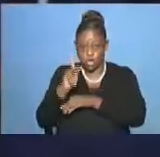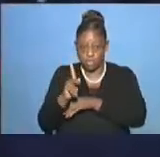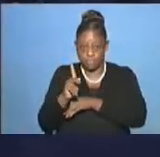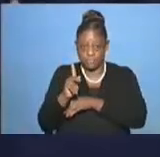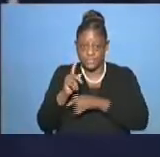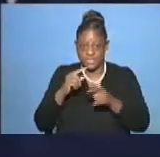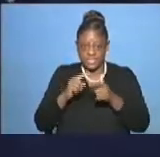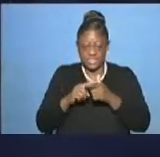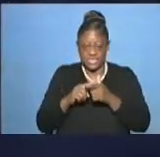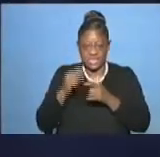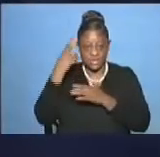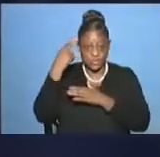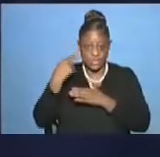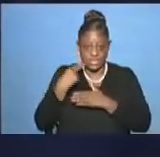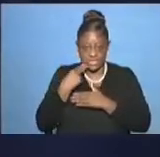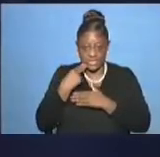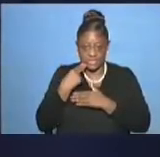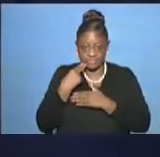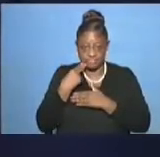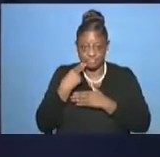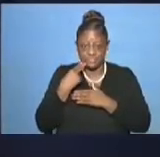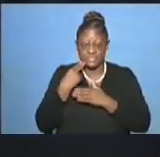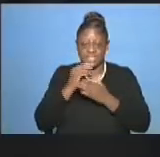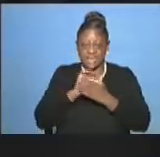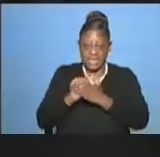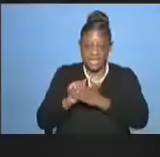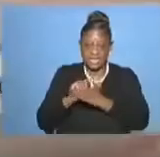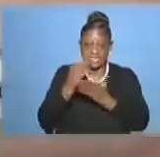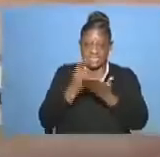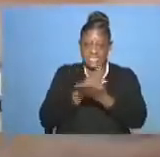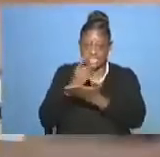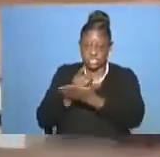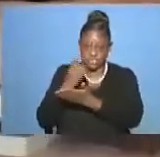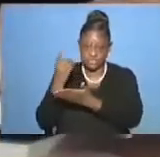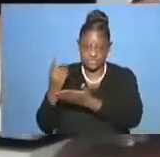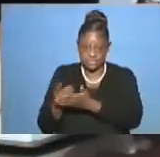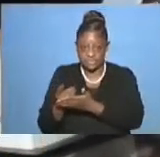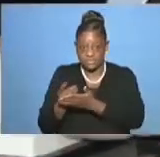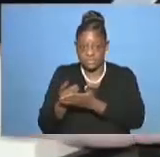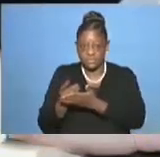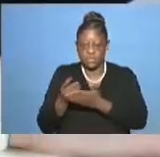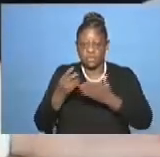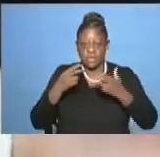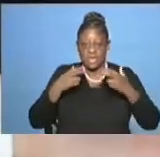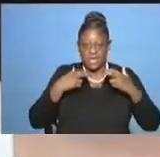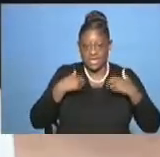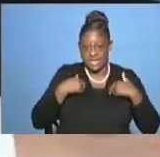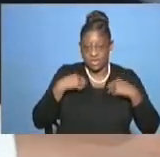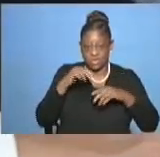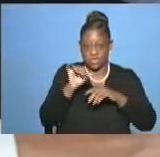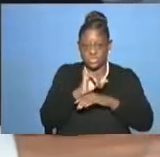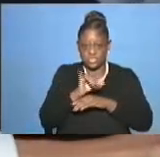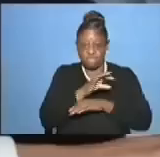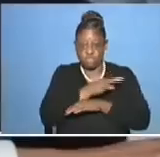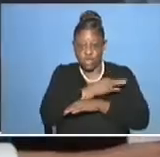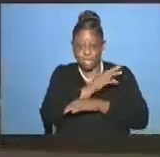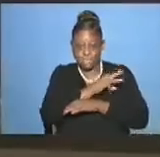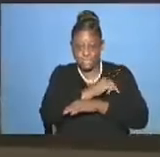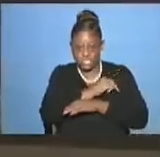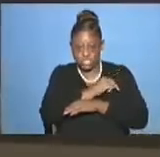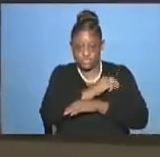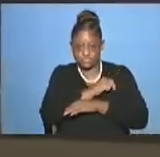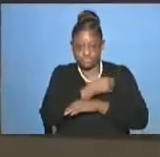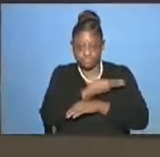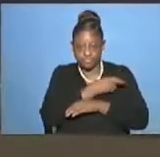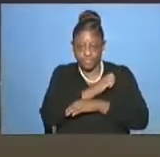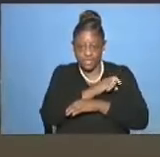head of trade and corporate finance leading the discussions that also included Foreign Affairs and Public Service Minister Fred Mitchell,